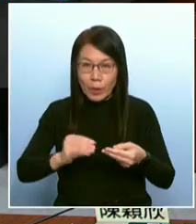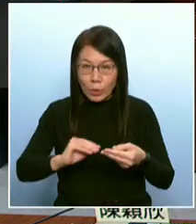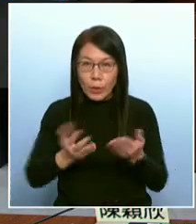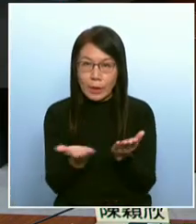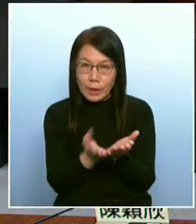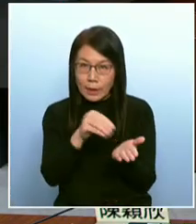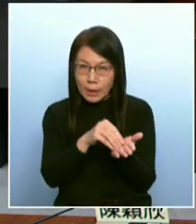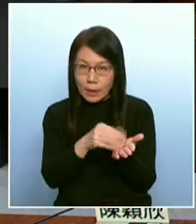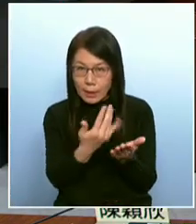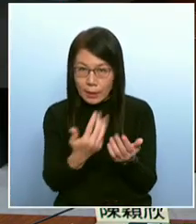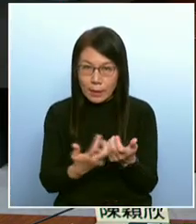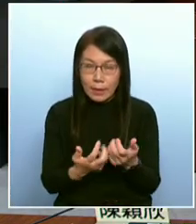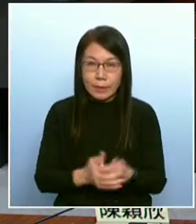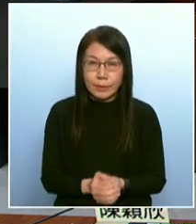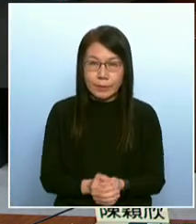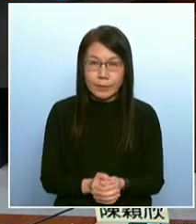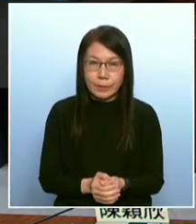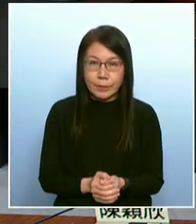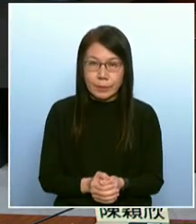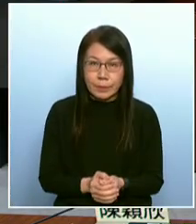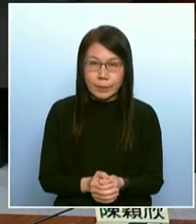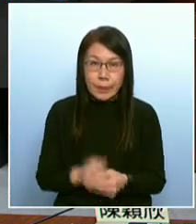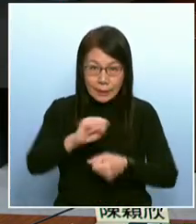We will count the votes again.